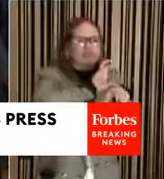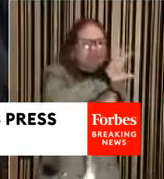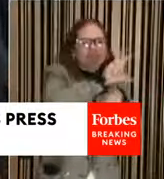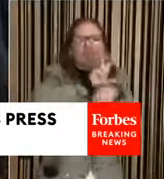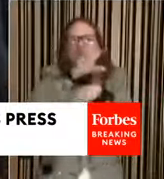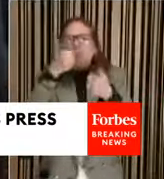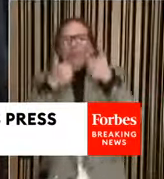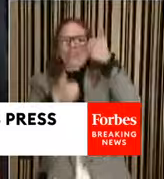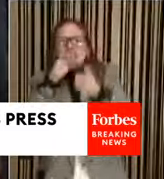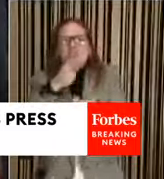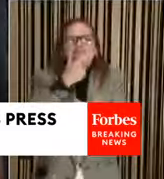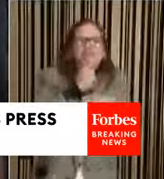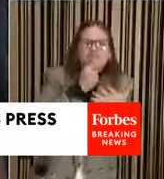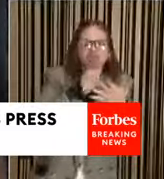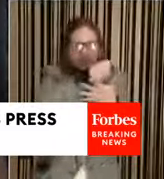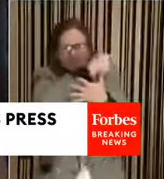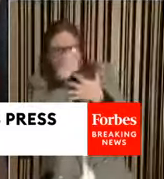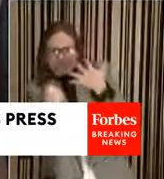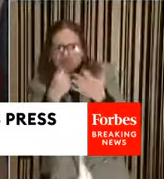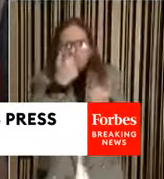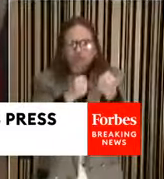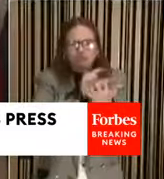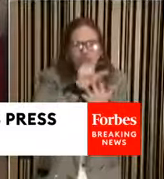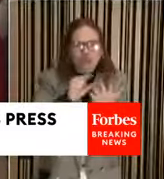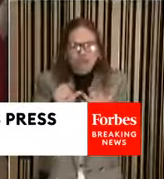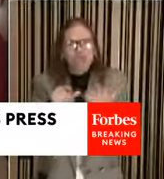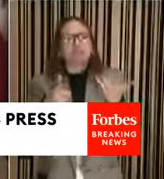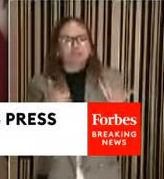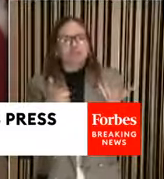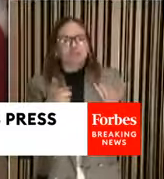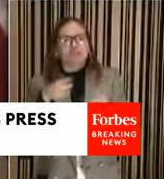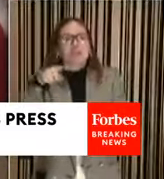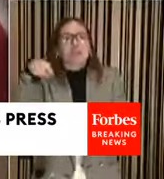think you heard some themes in that presentation.